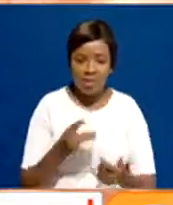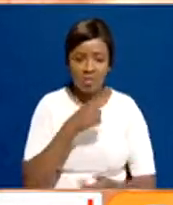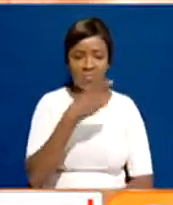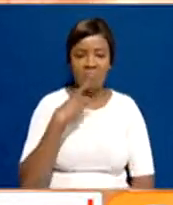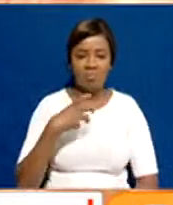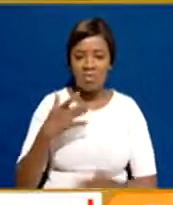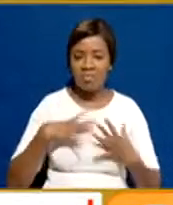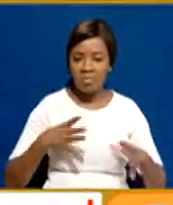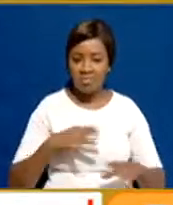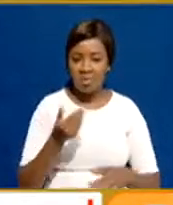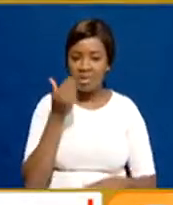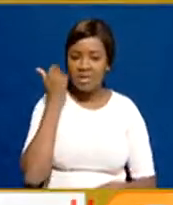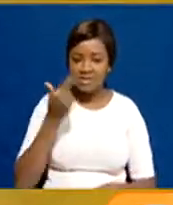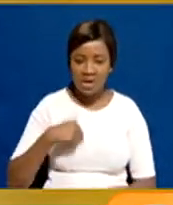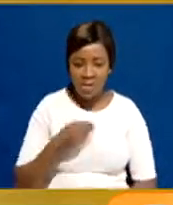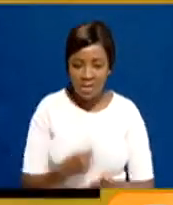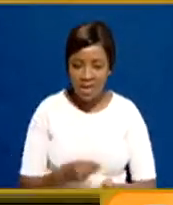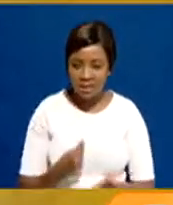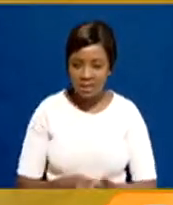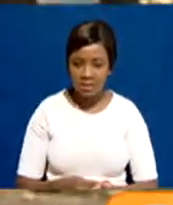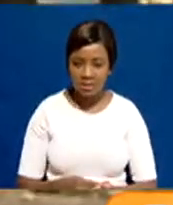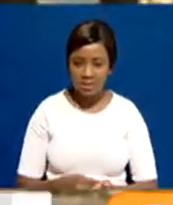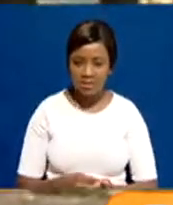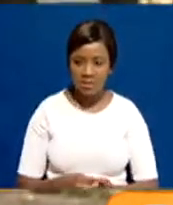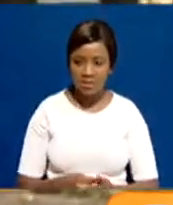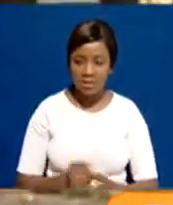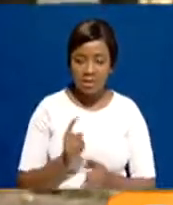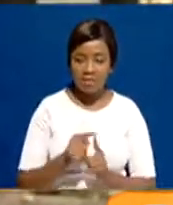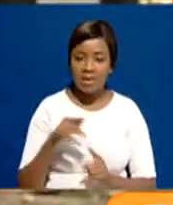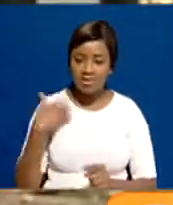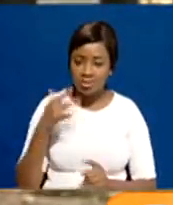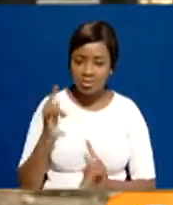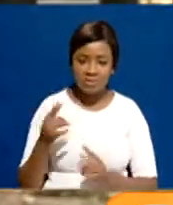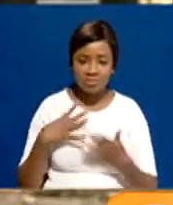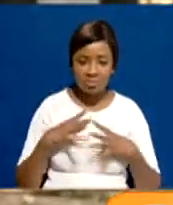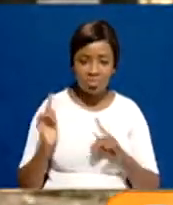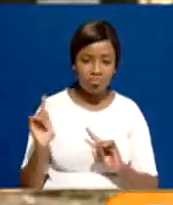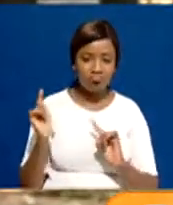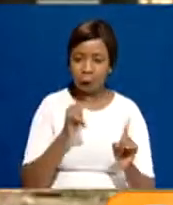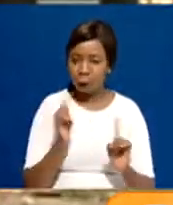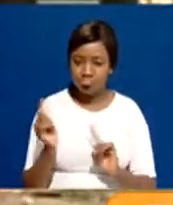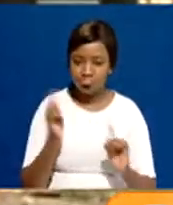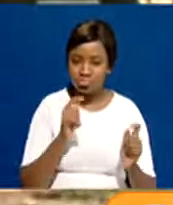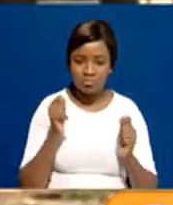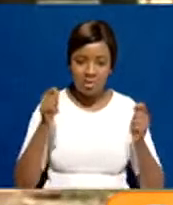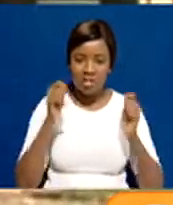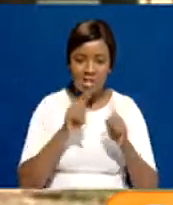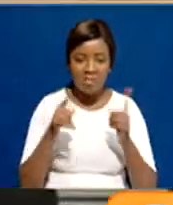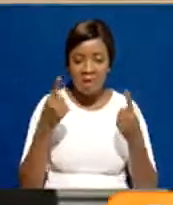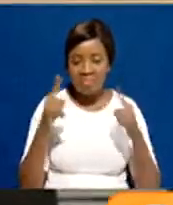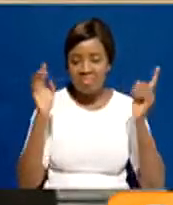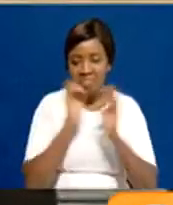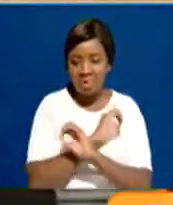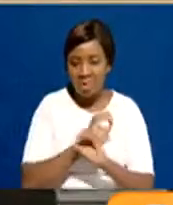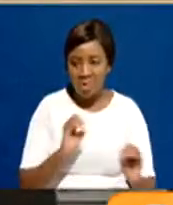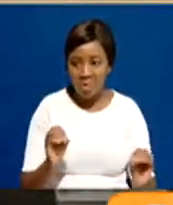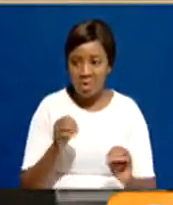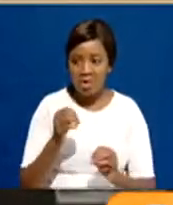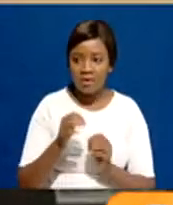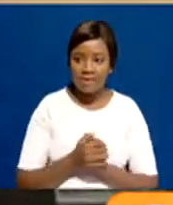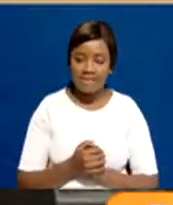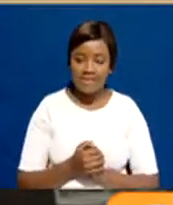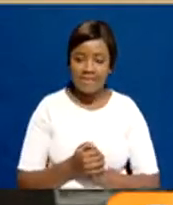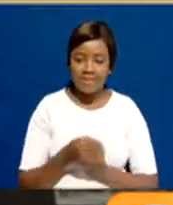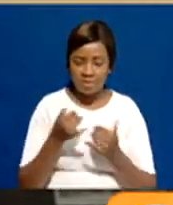wanakula hizi pesa. According to Kimutai Kirui, several street protests staged by the victims have failed to bear any fruit, prompting them